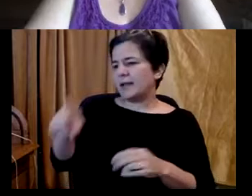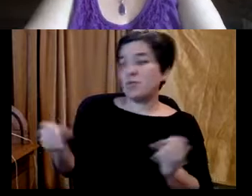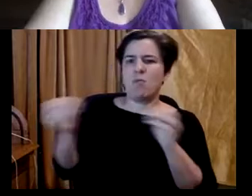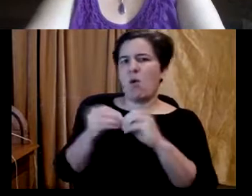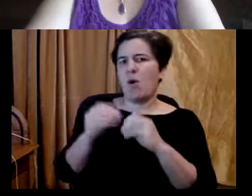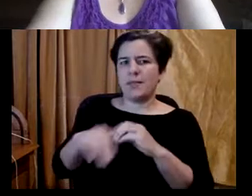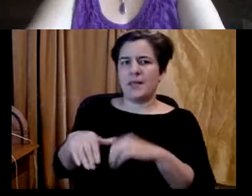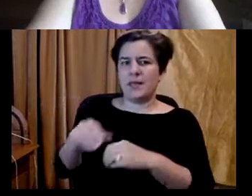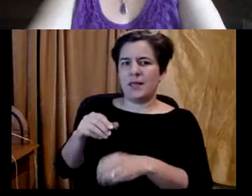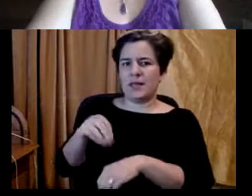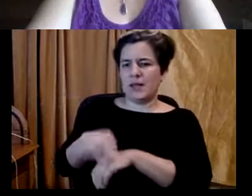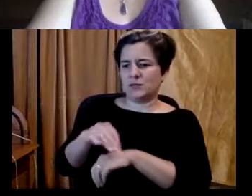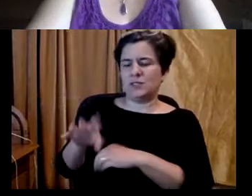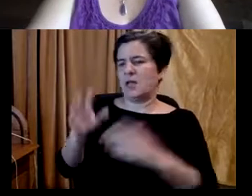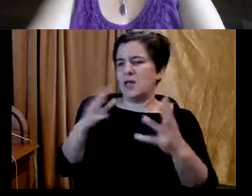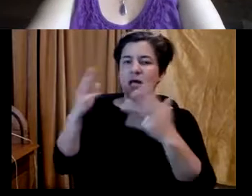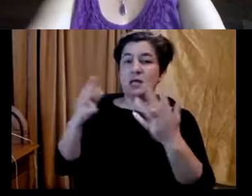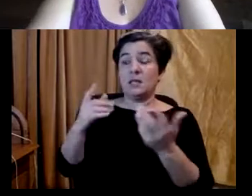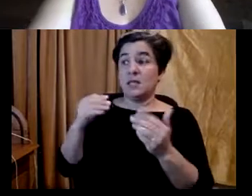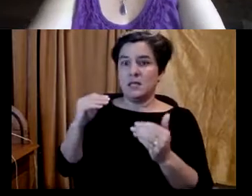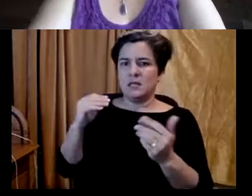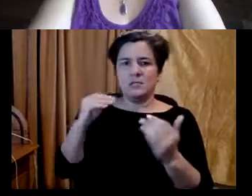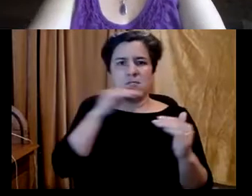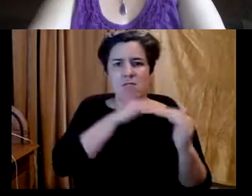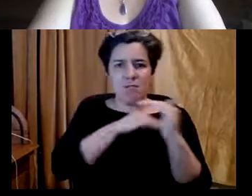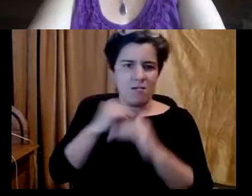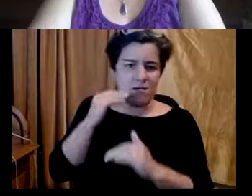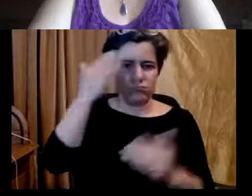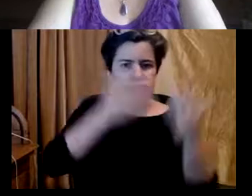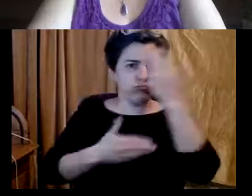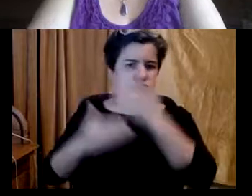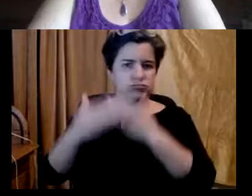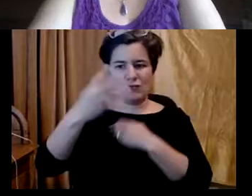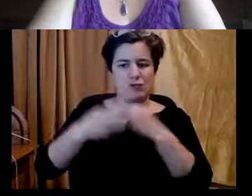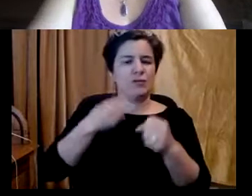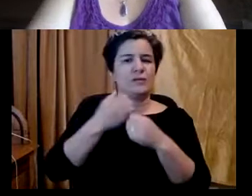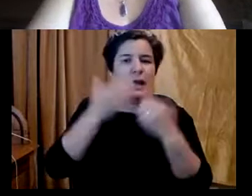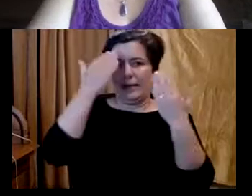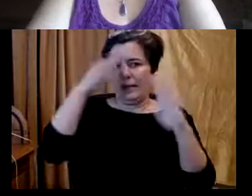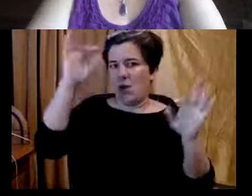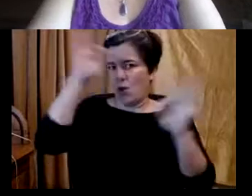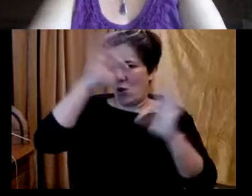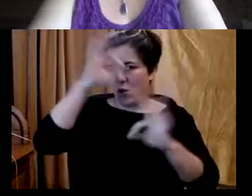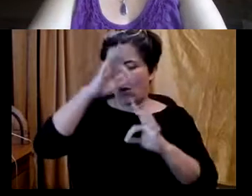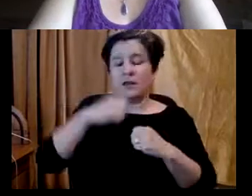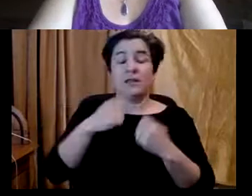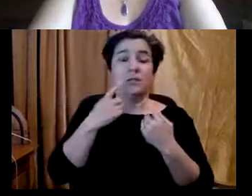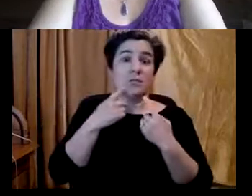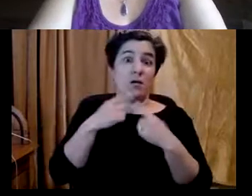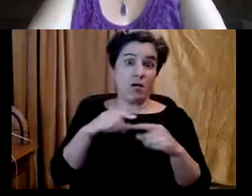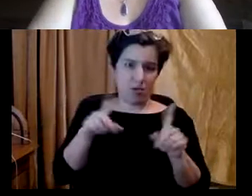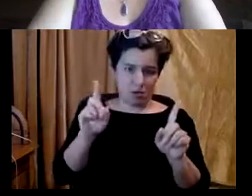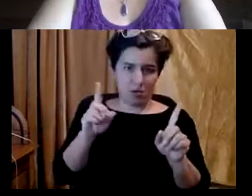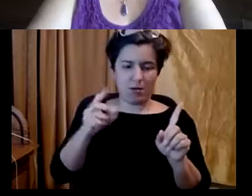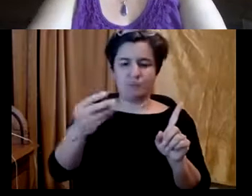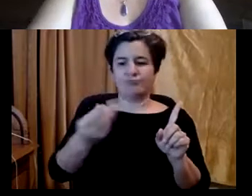and couldn't quite tell me yet because he lied to me for those 4 years. And finally, he let me